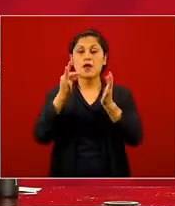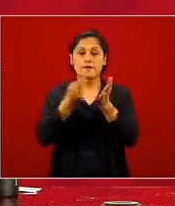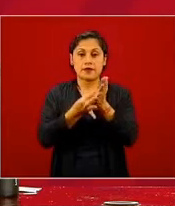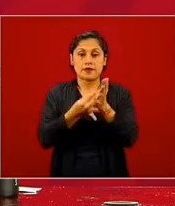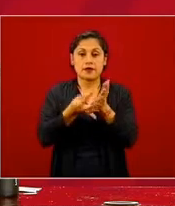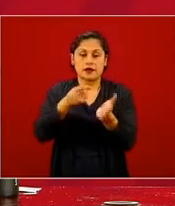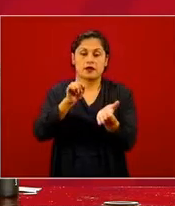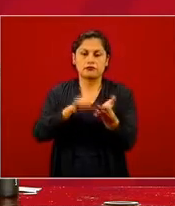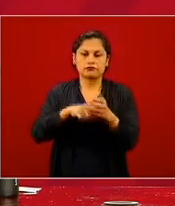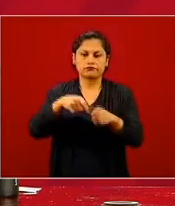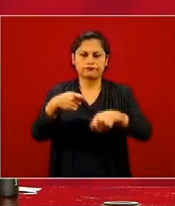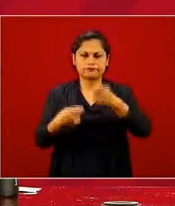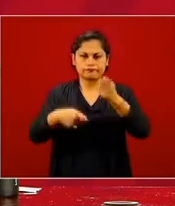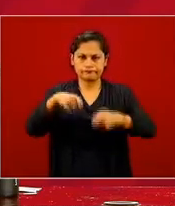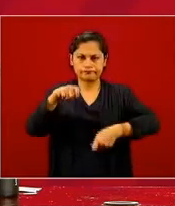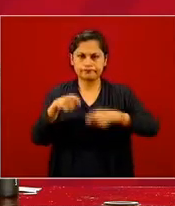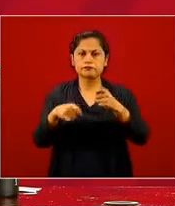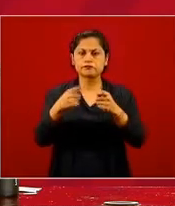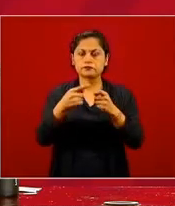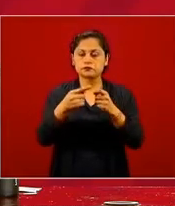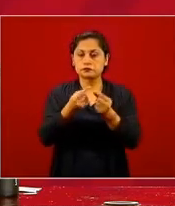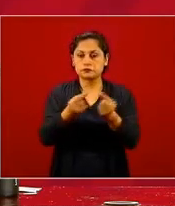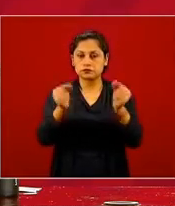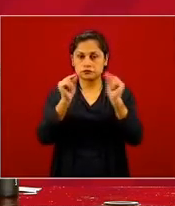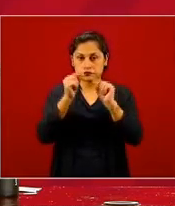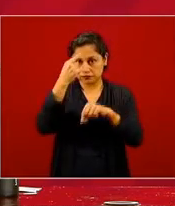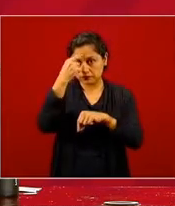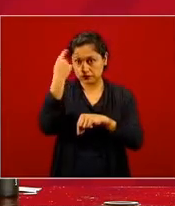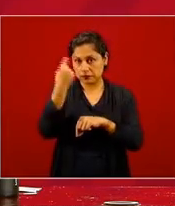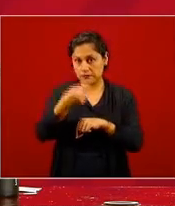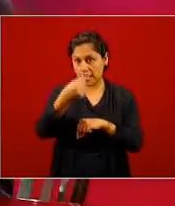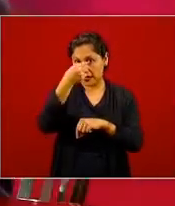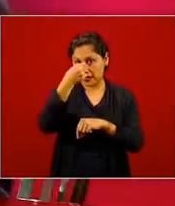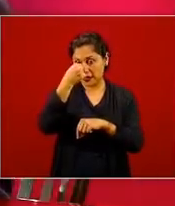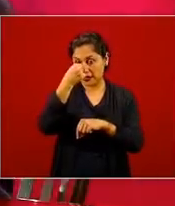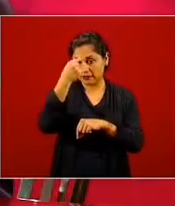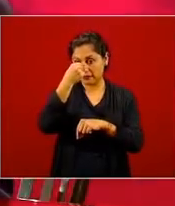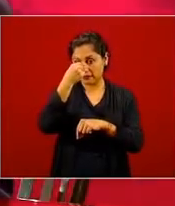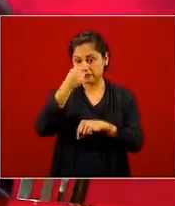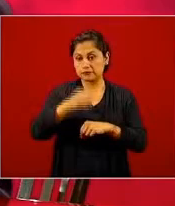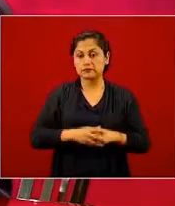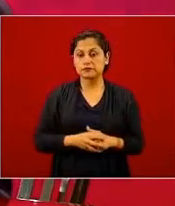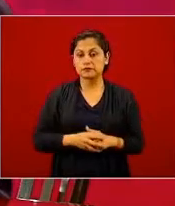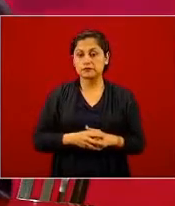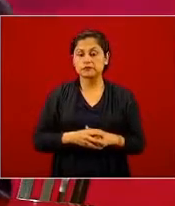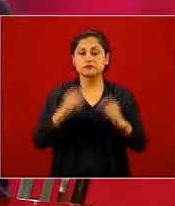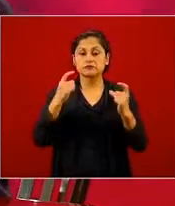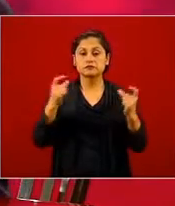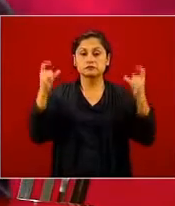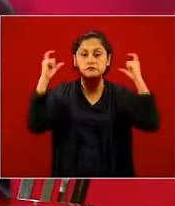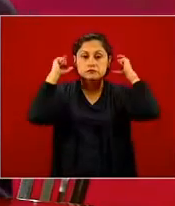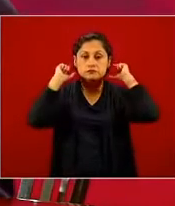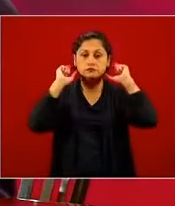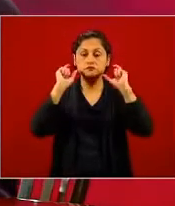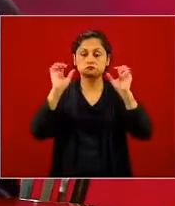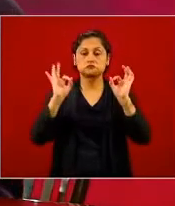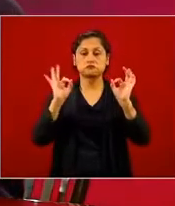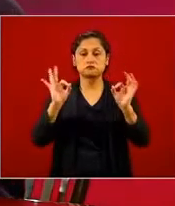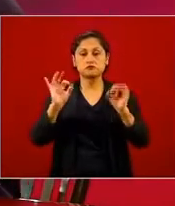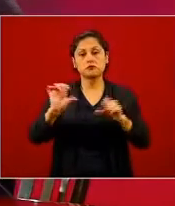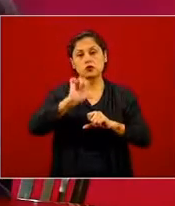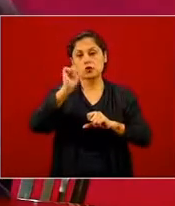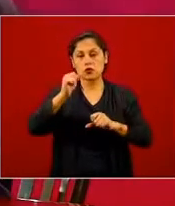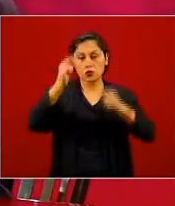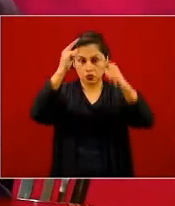this has this sort of a metallic wire here that can mold and